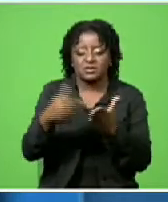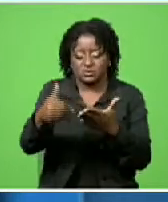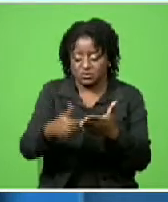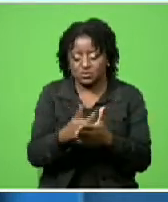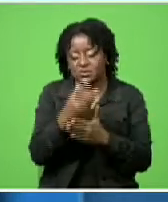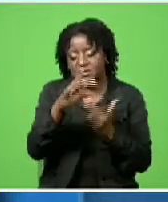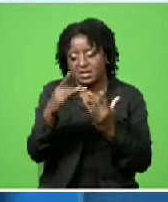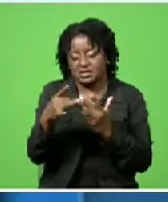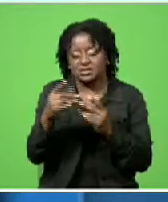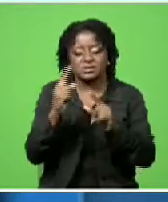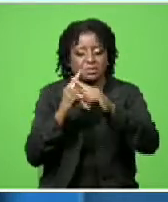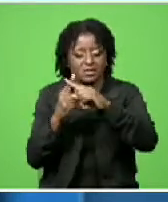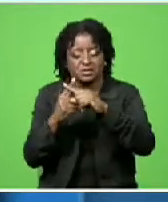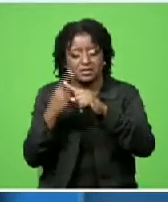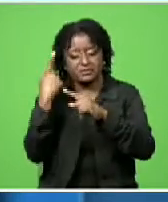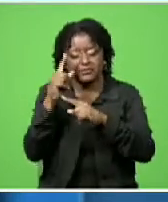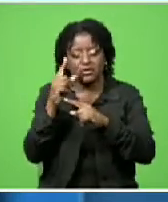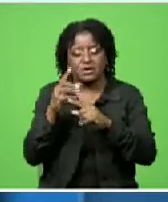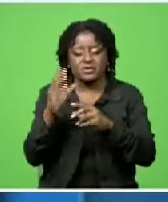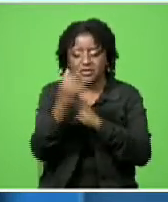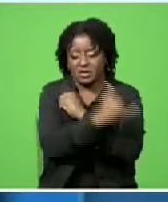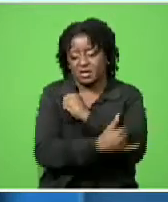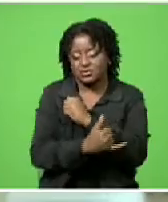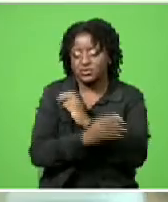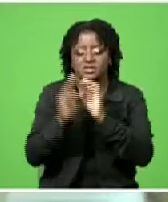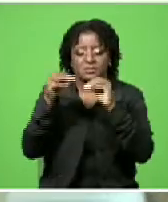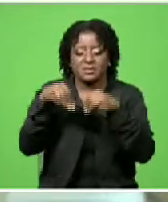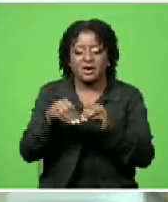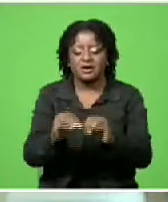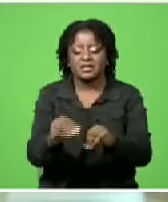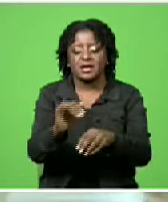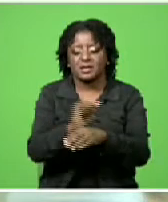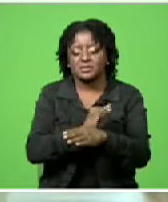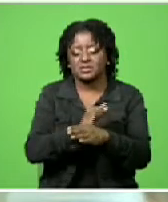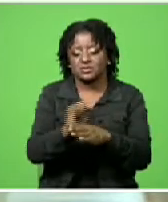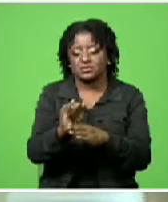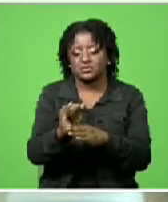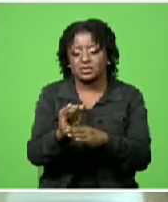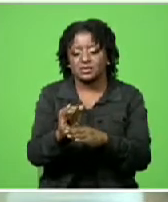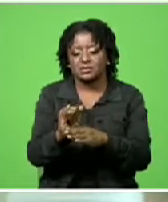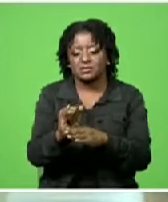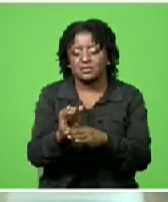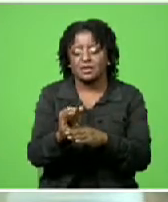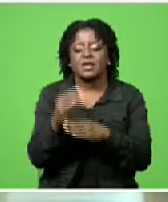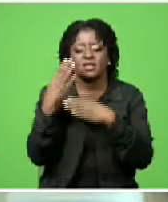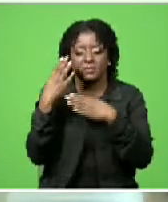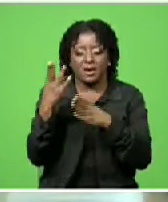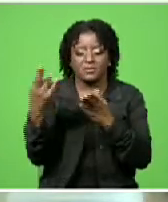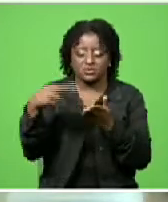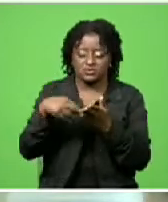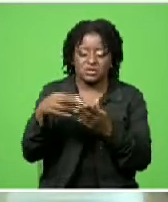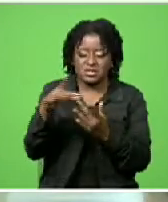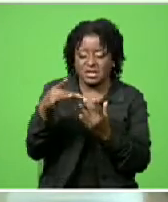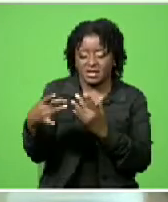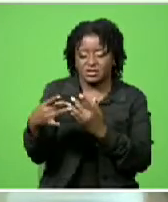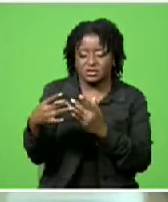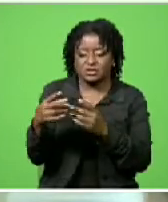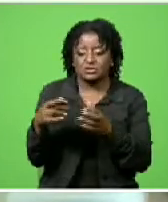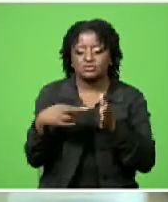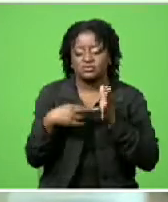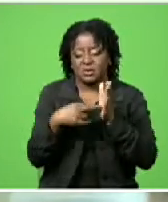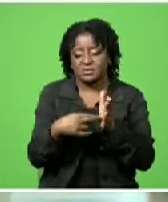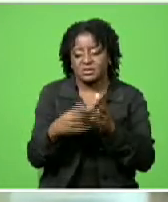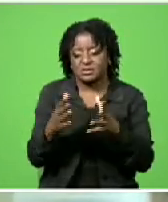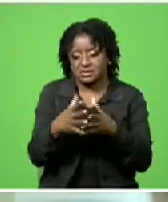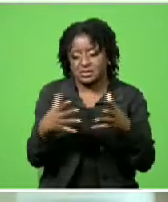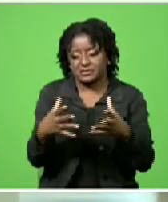country's maritime industry. The Bahamas' re-election represents a significant achievement, not only for